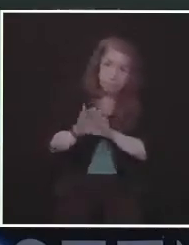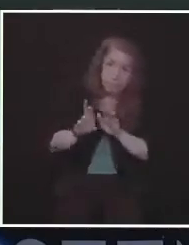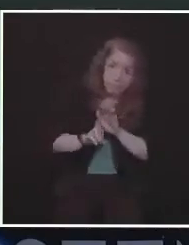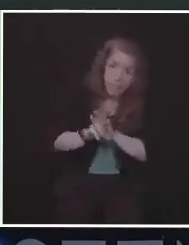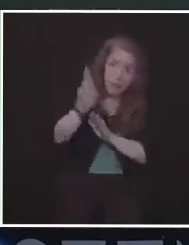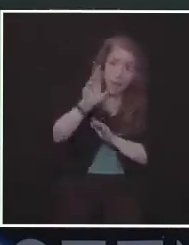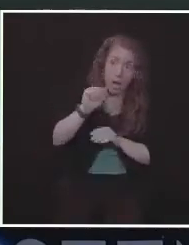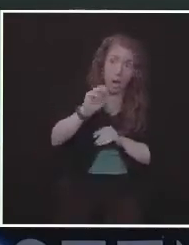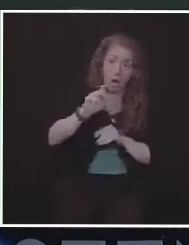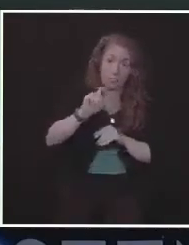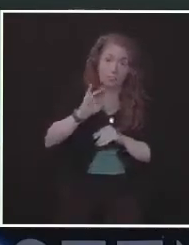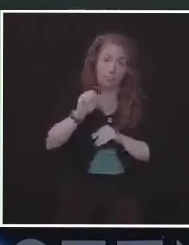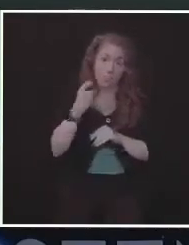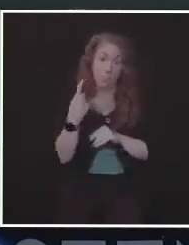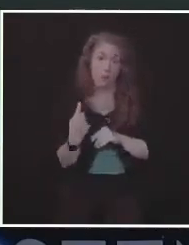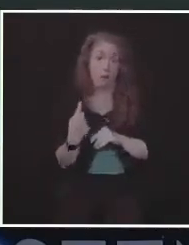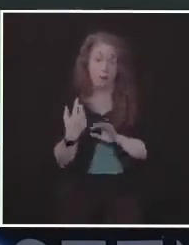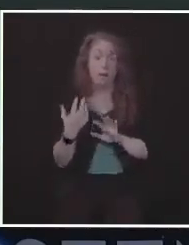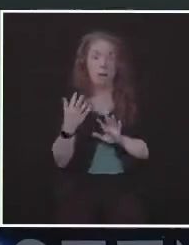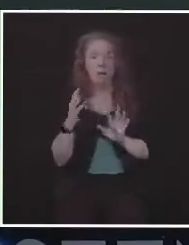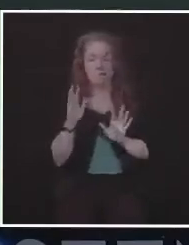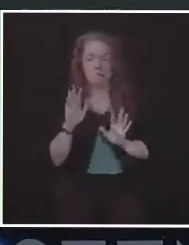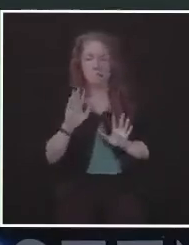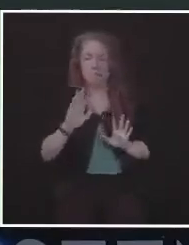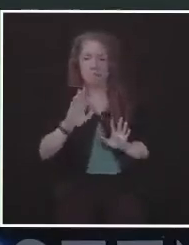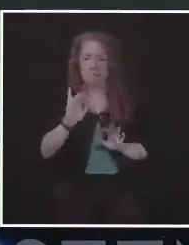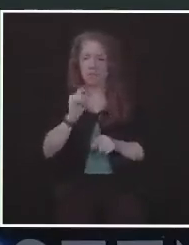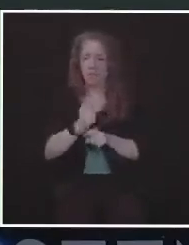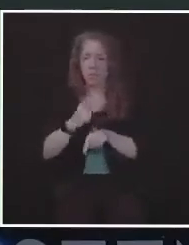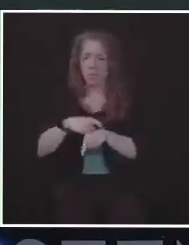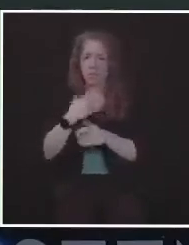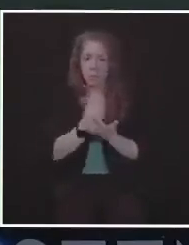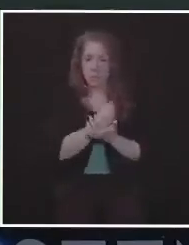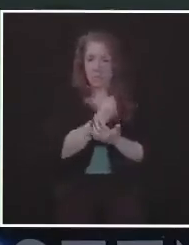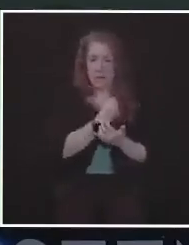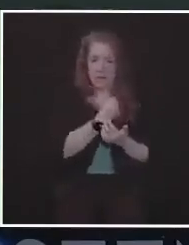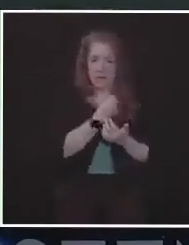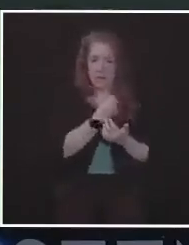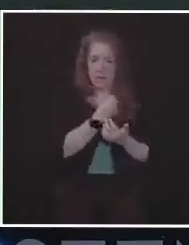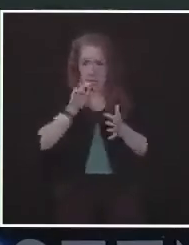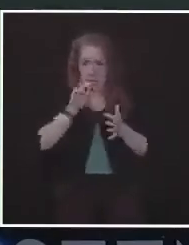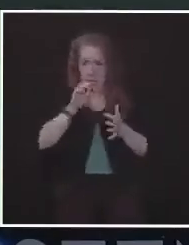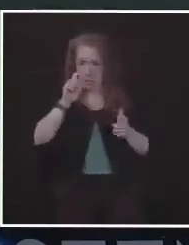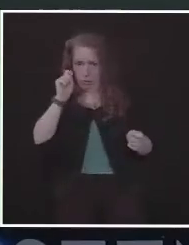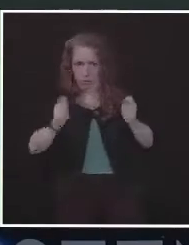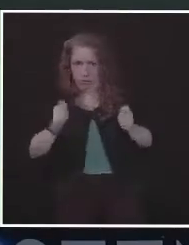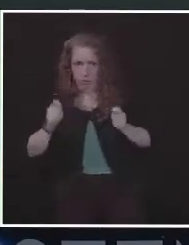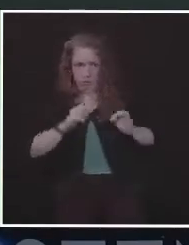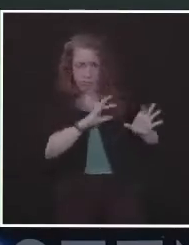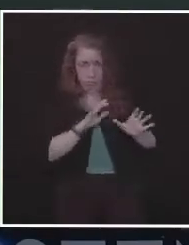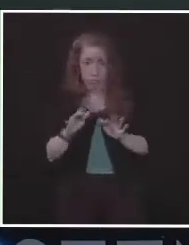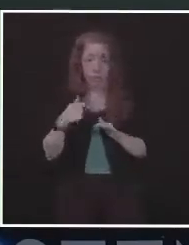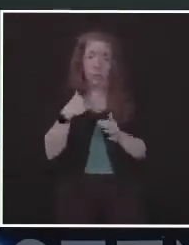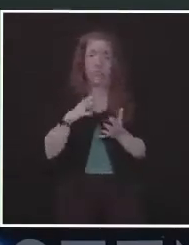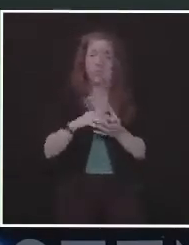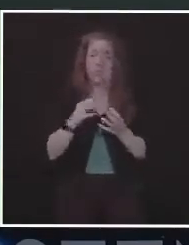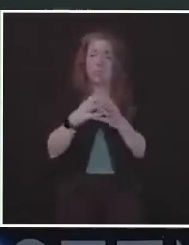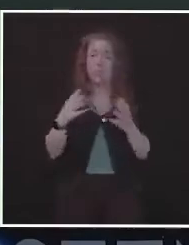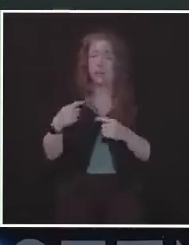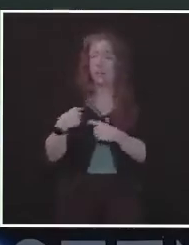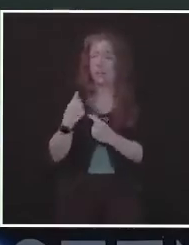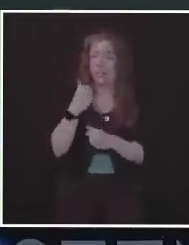this step. I think we've learned a lot in the last decade, and the future is starting to emerge much more